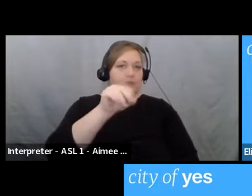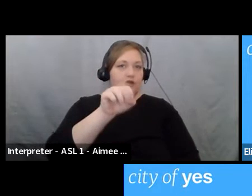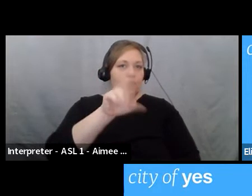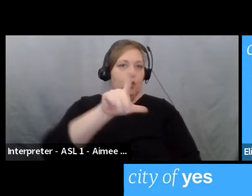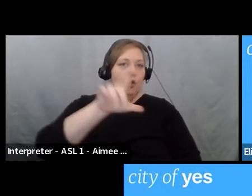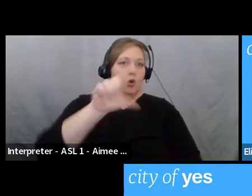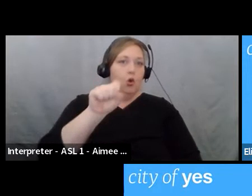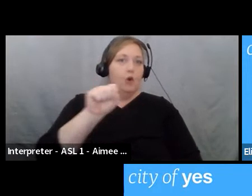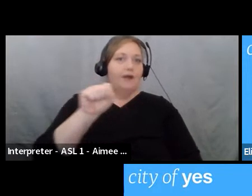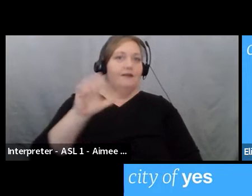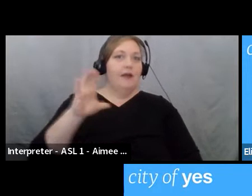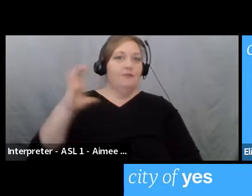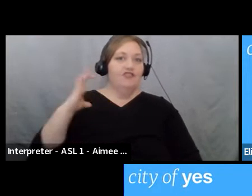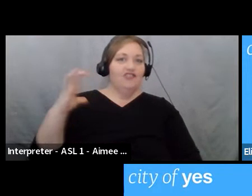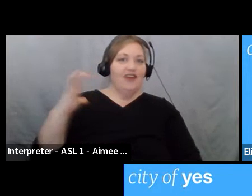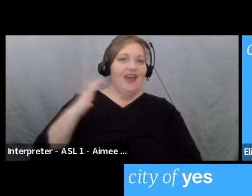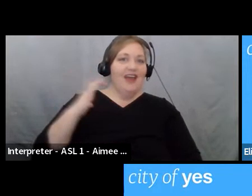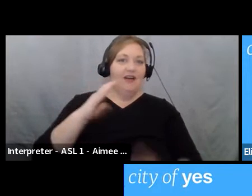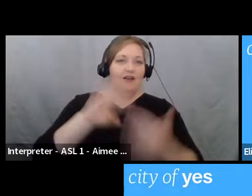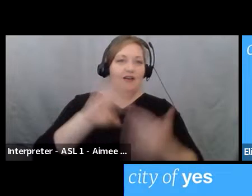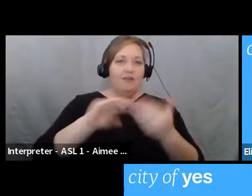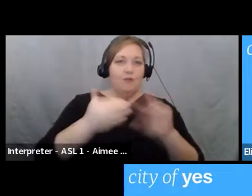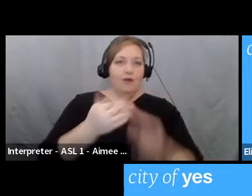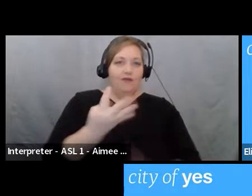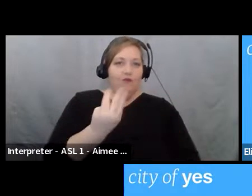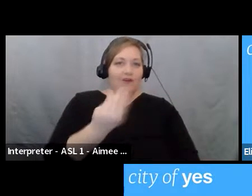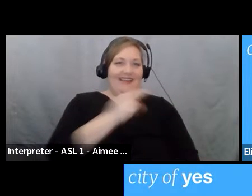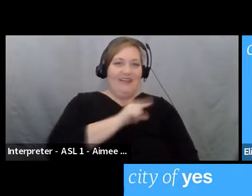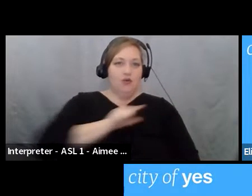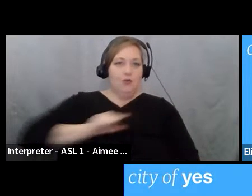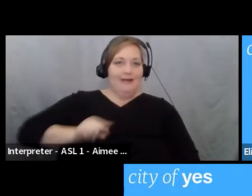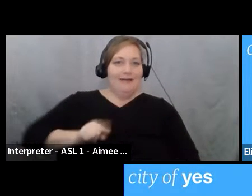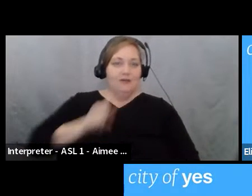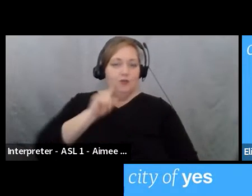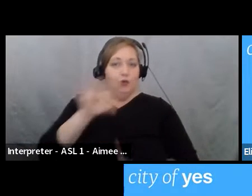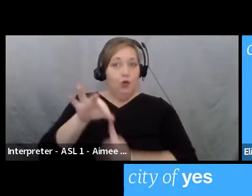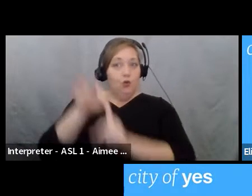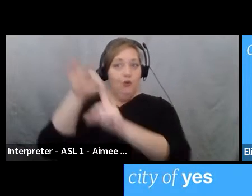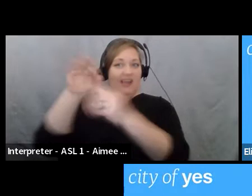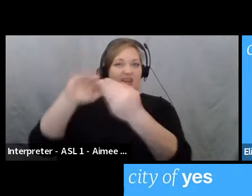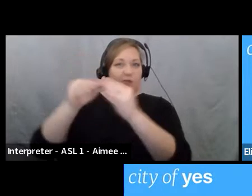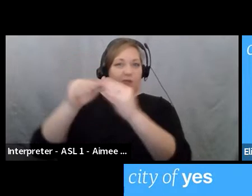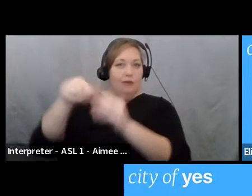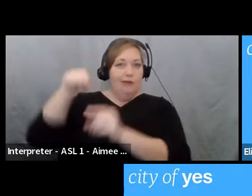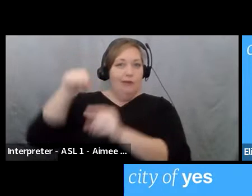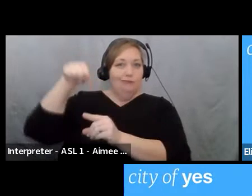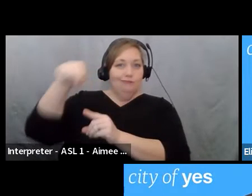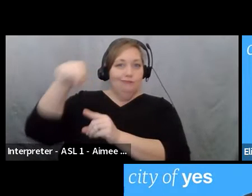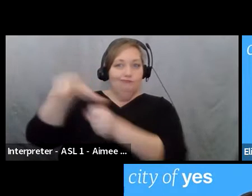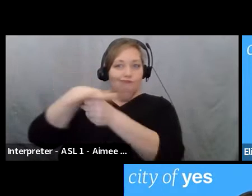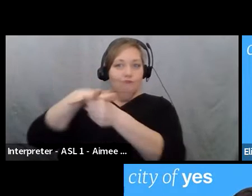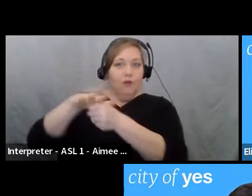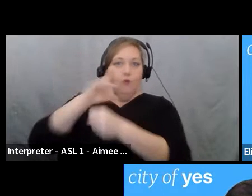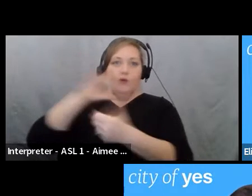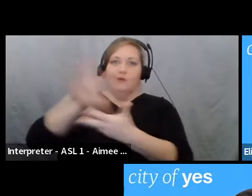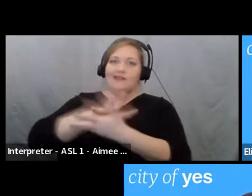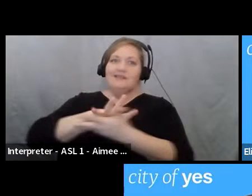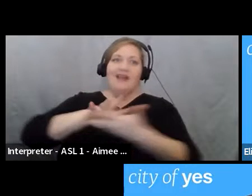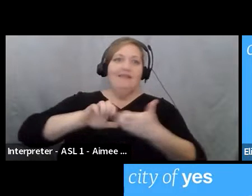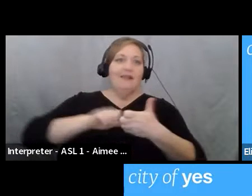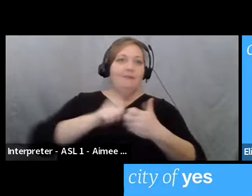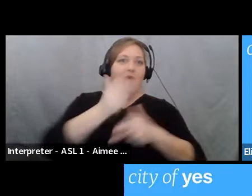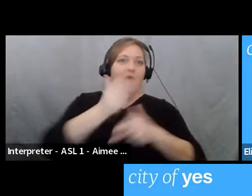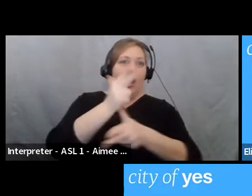14 in Queens. And we're a very unique community We were devastated by